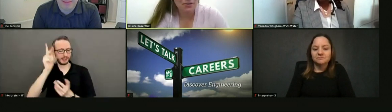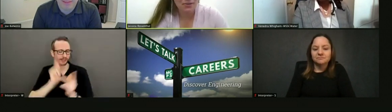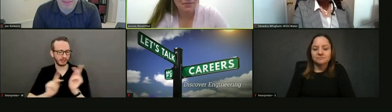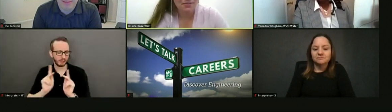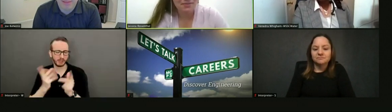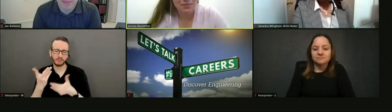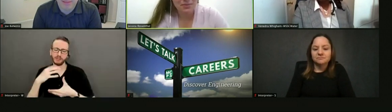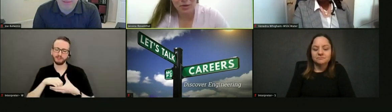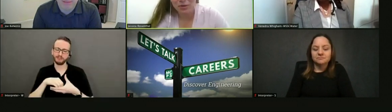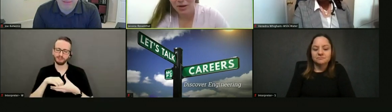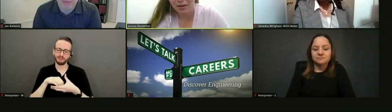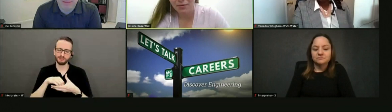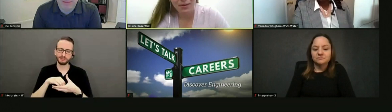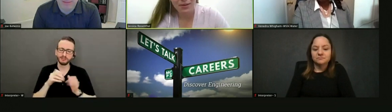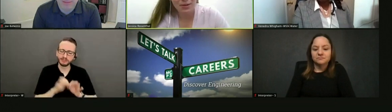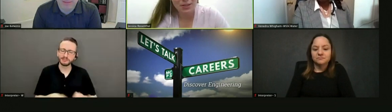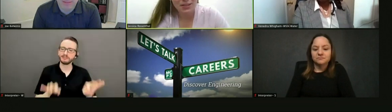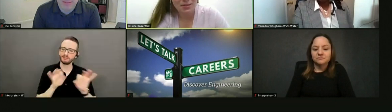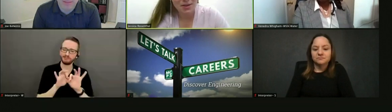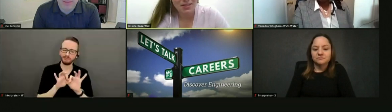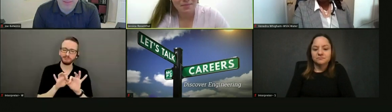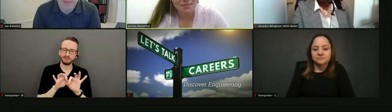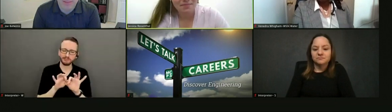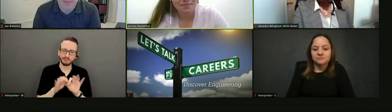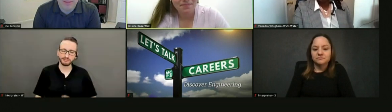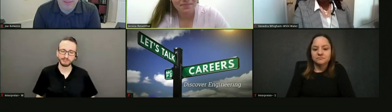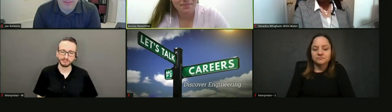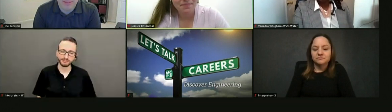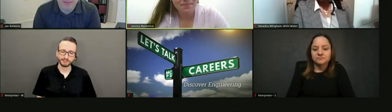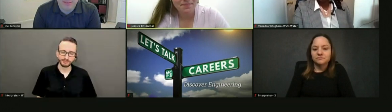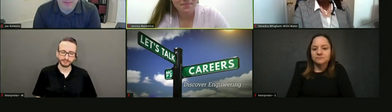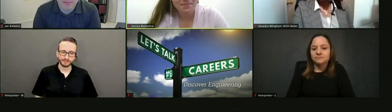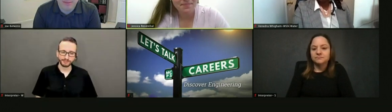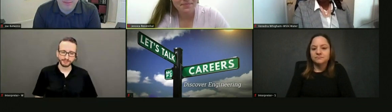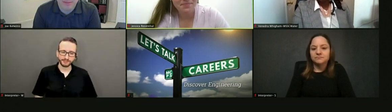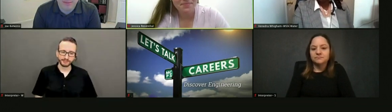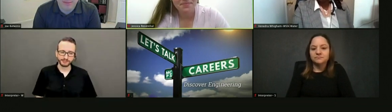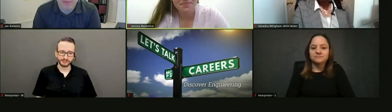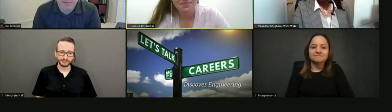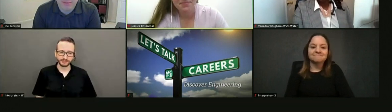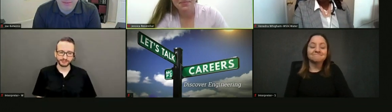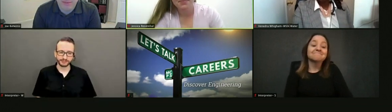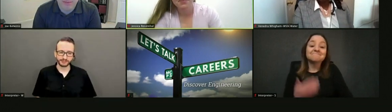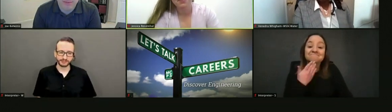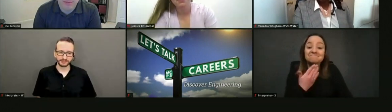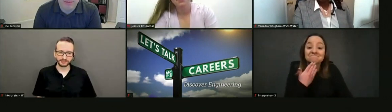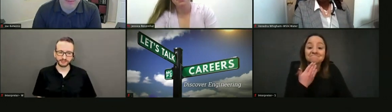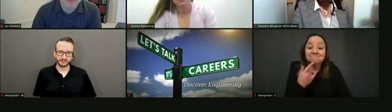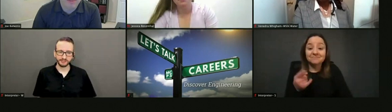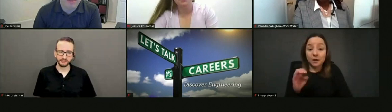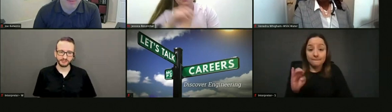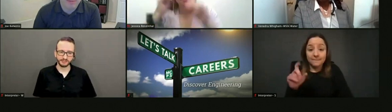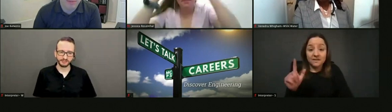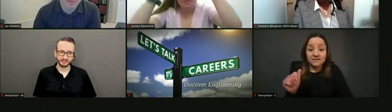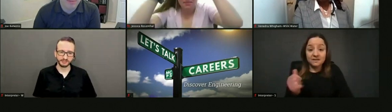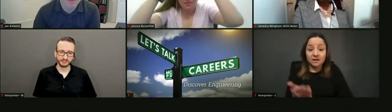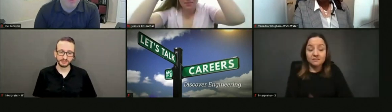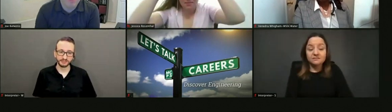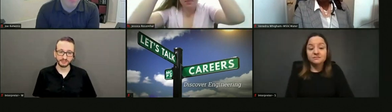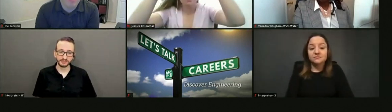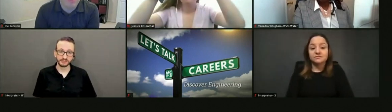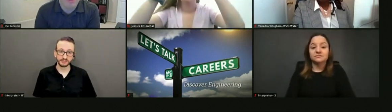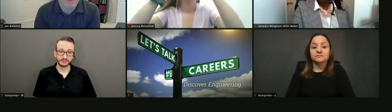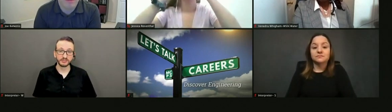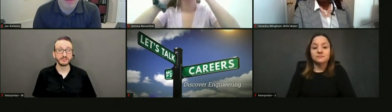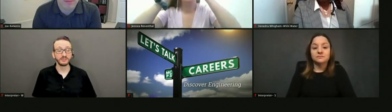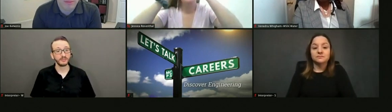of creative, more creative artistic mindset. Thank you. Melissa? Yeah, I